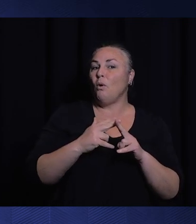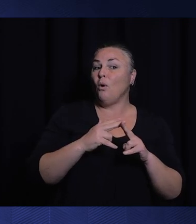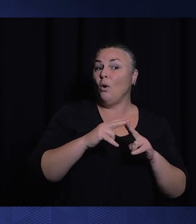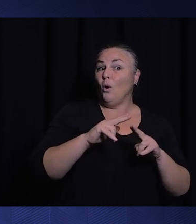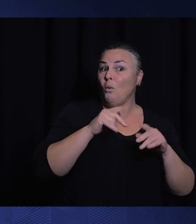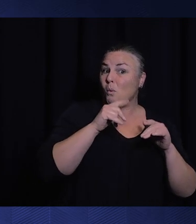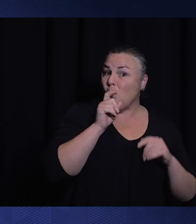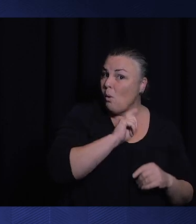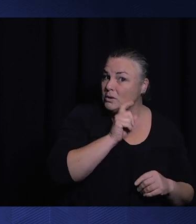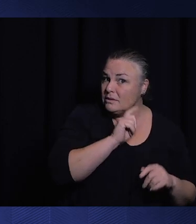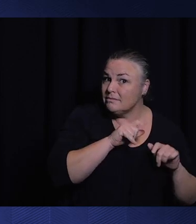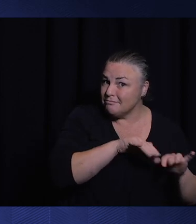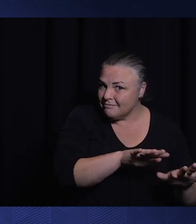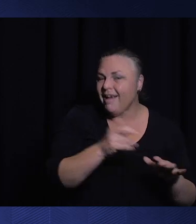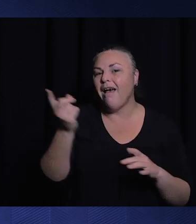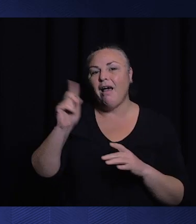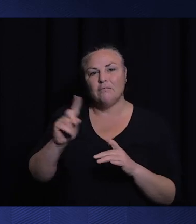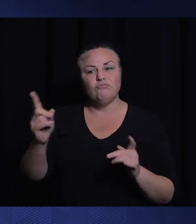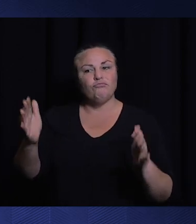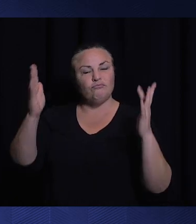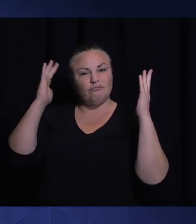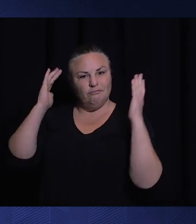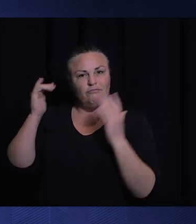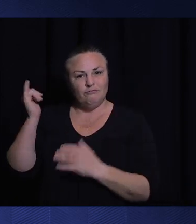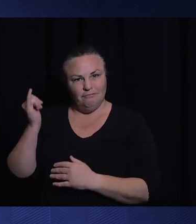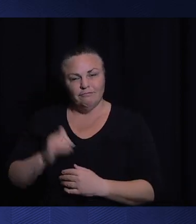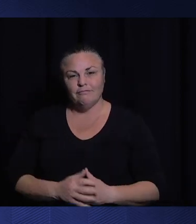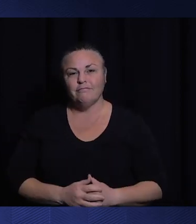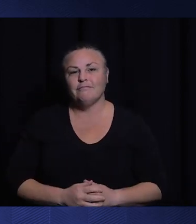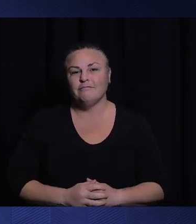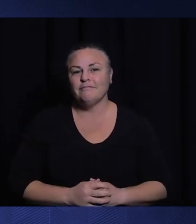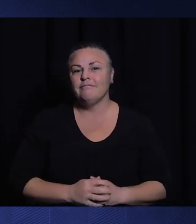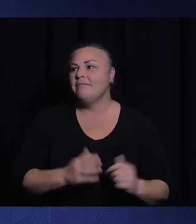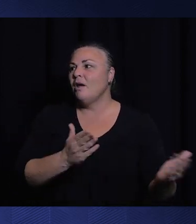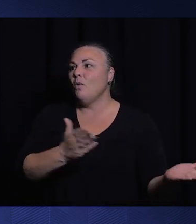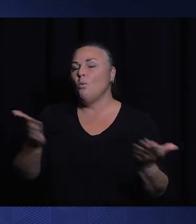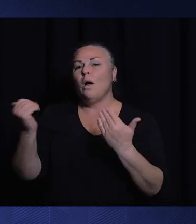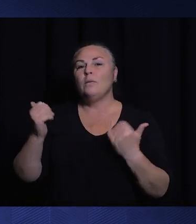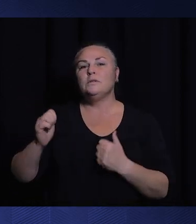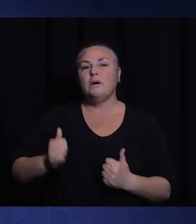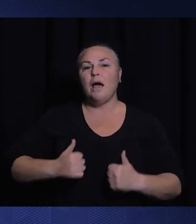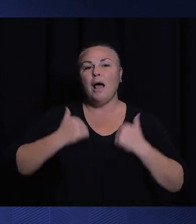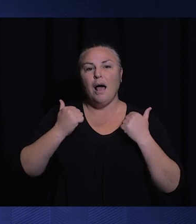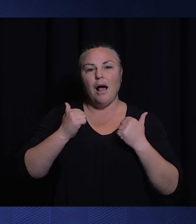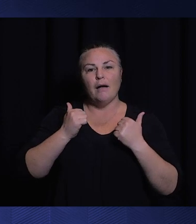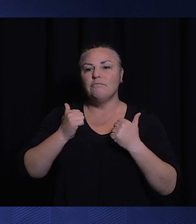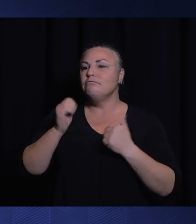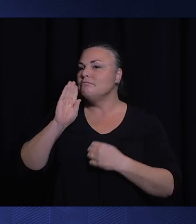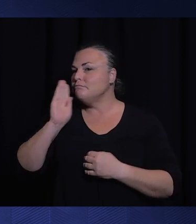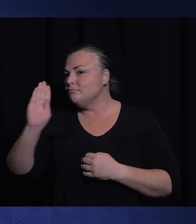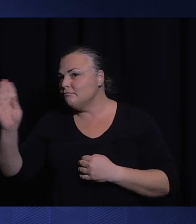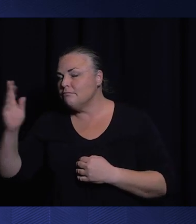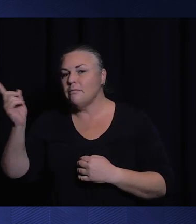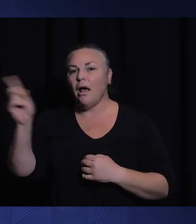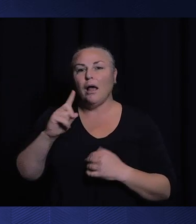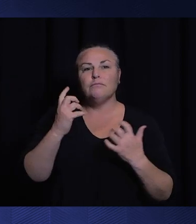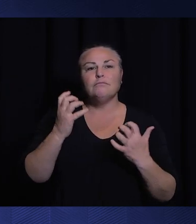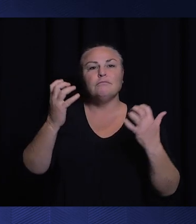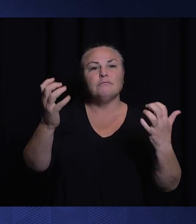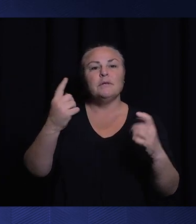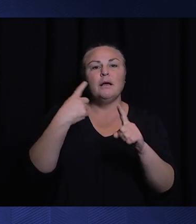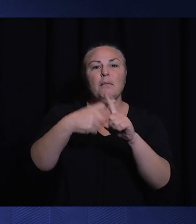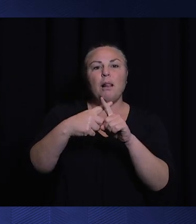Please allow me to extend a warm welcome to our speakers and all the participants here in Brisbane and across Asia